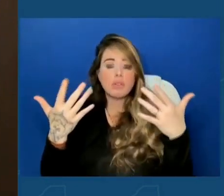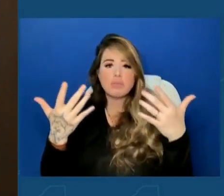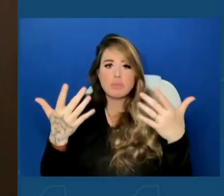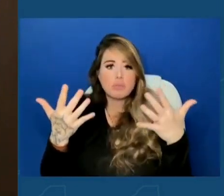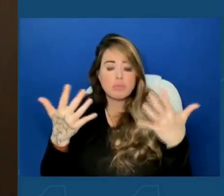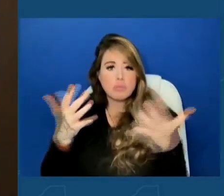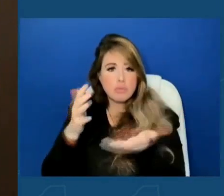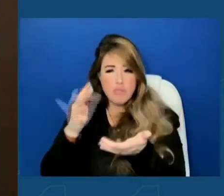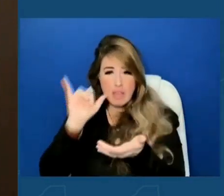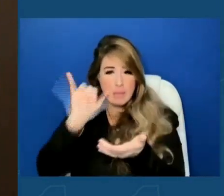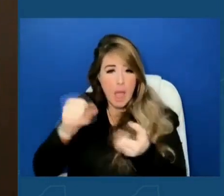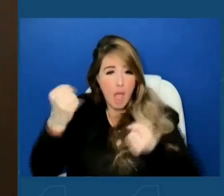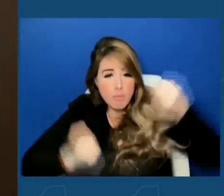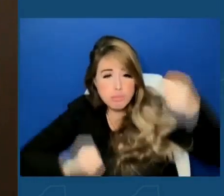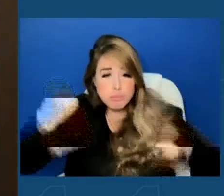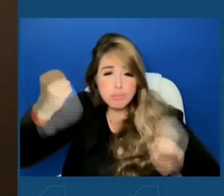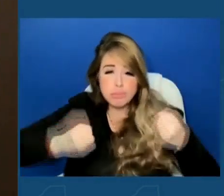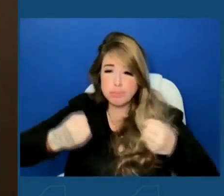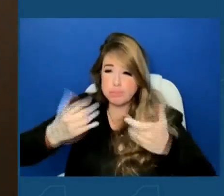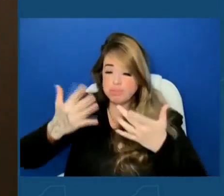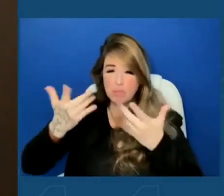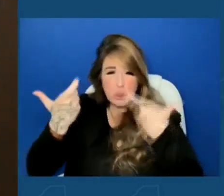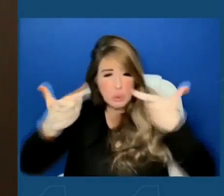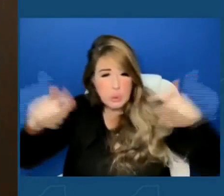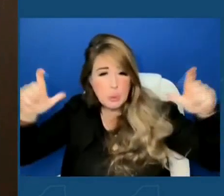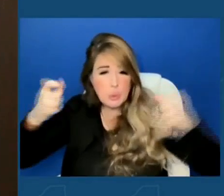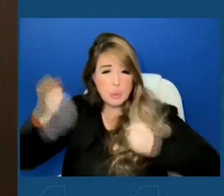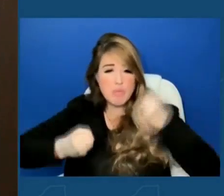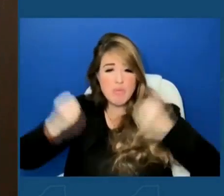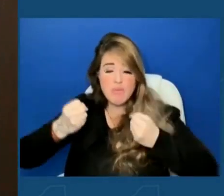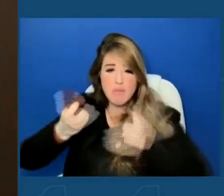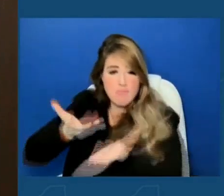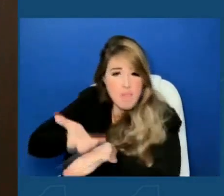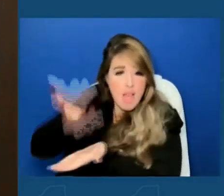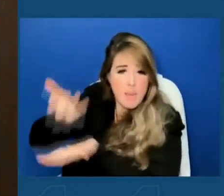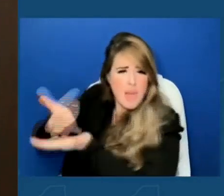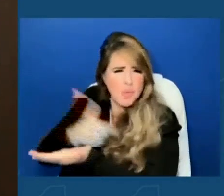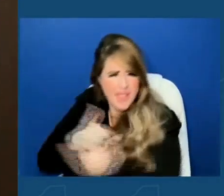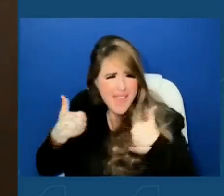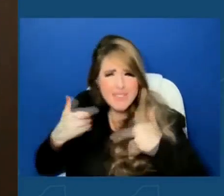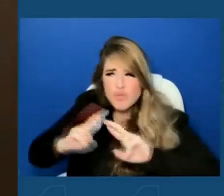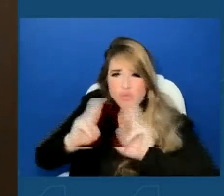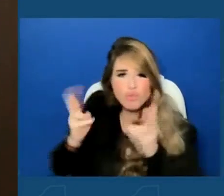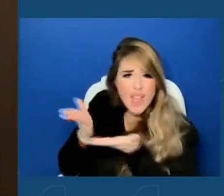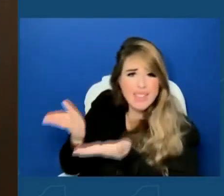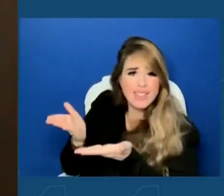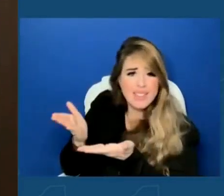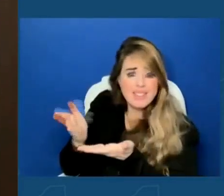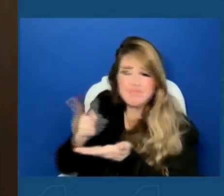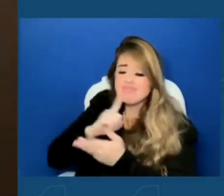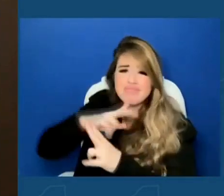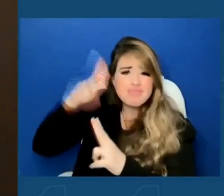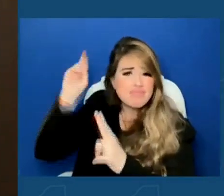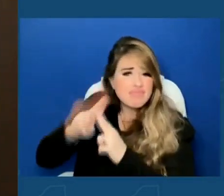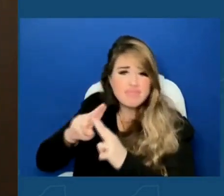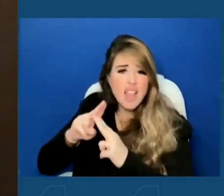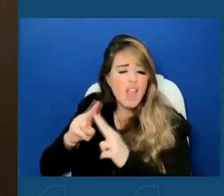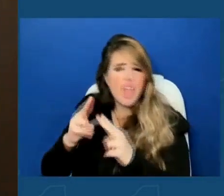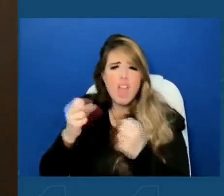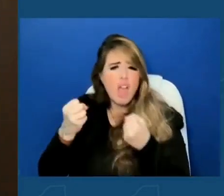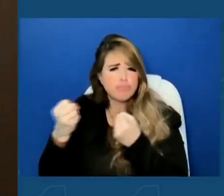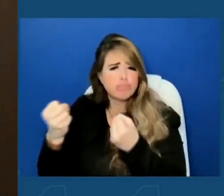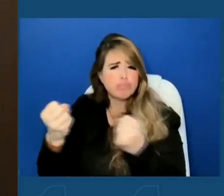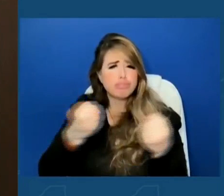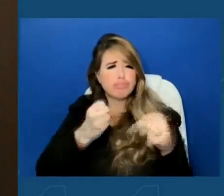snowplows and trucks and high lifts that we have to bring in, because they have the best traction, they have the ability to go up some of the